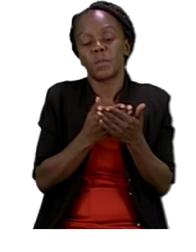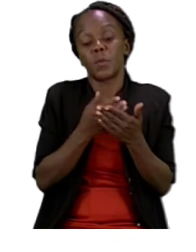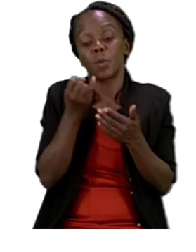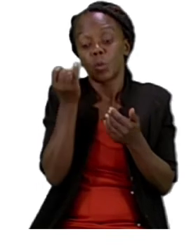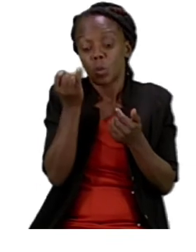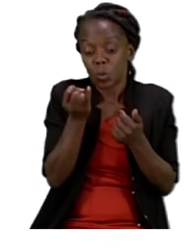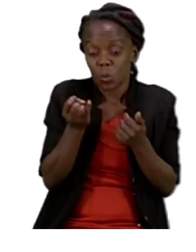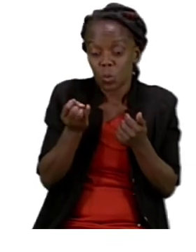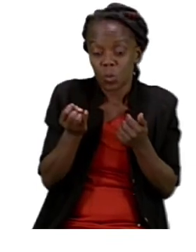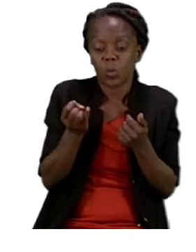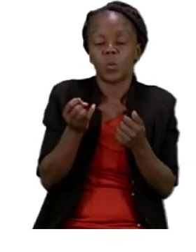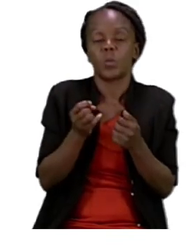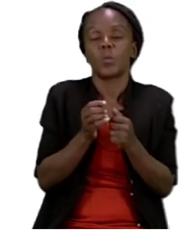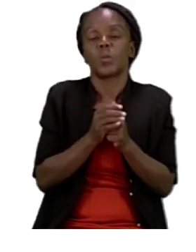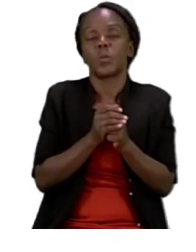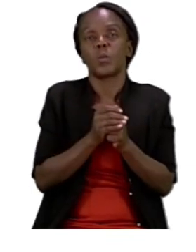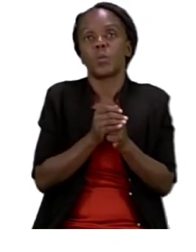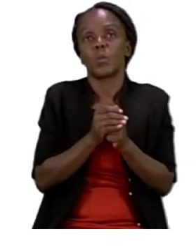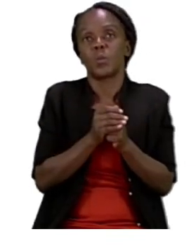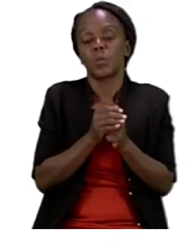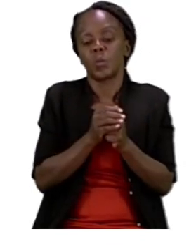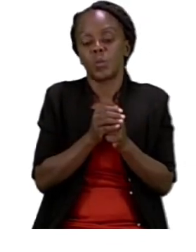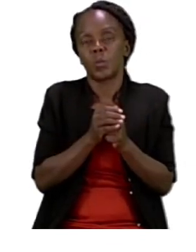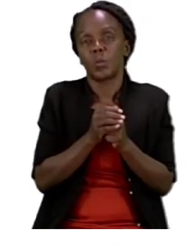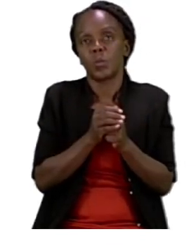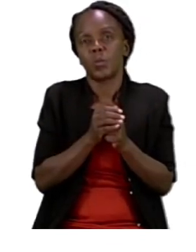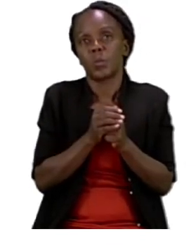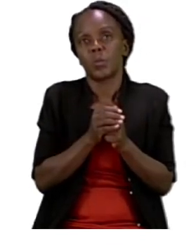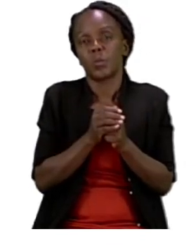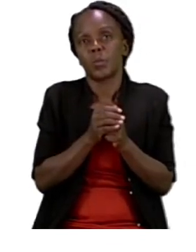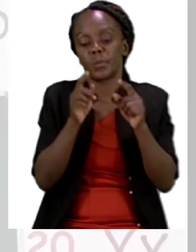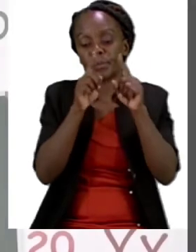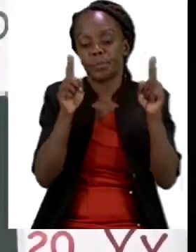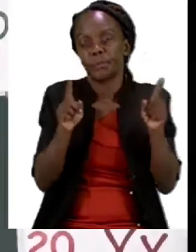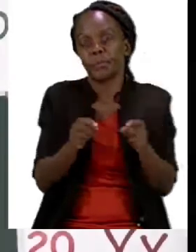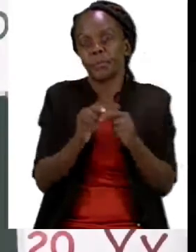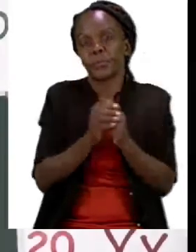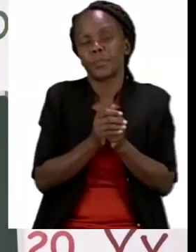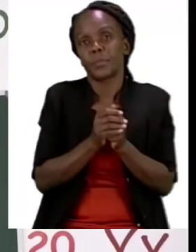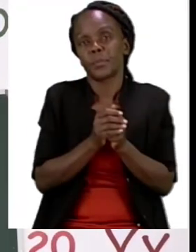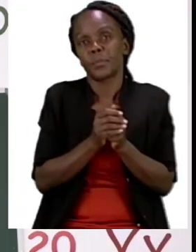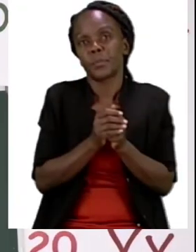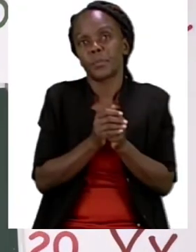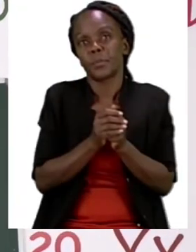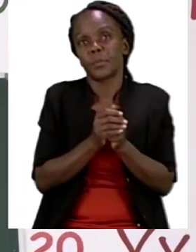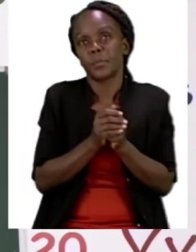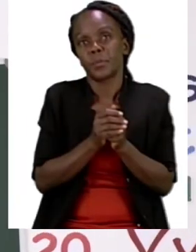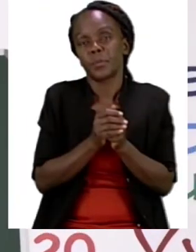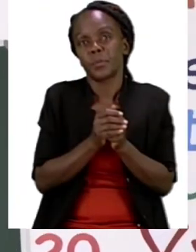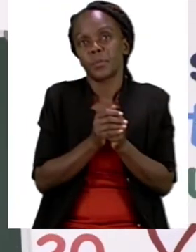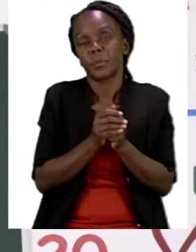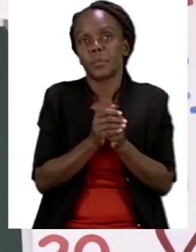down. So let's take a look at the board. Now on the board, I have my side as